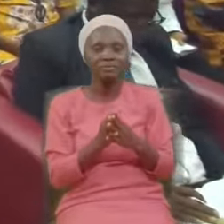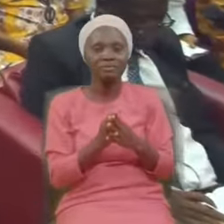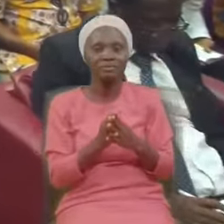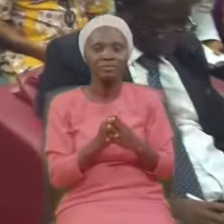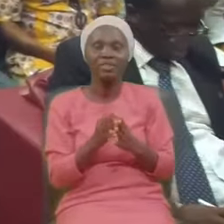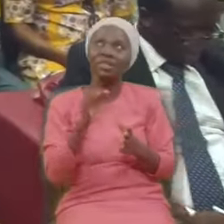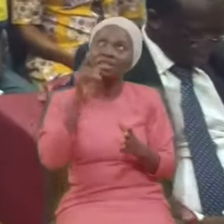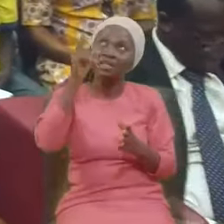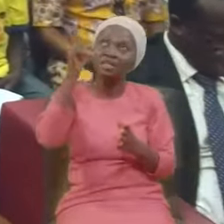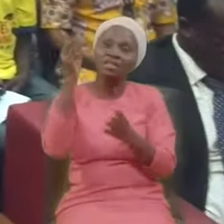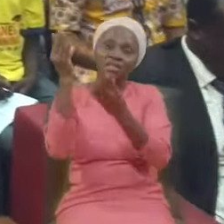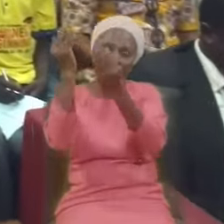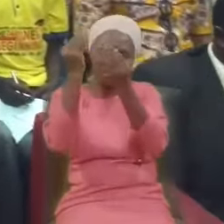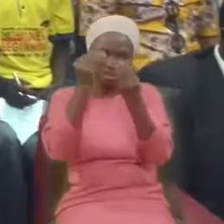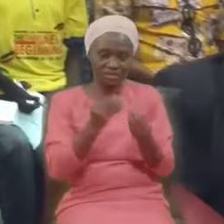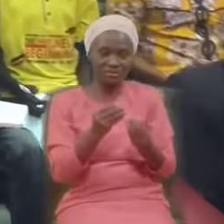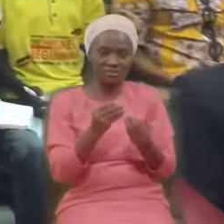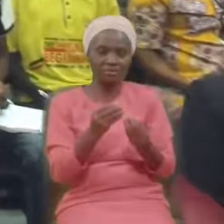He giveth.